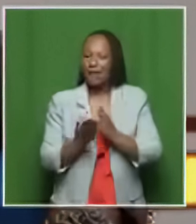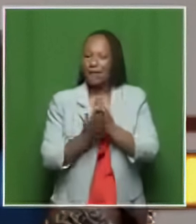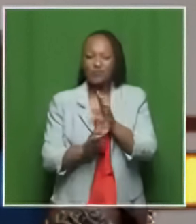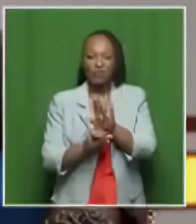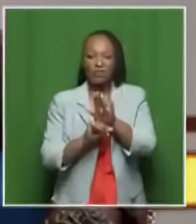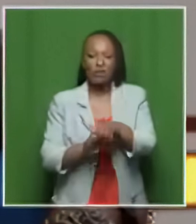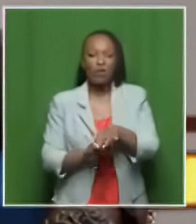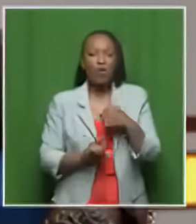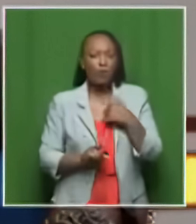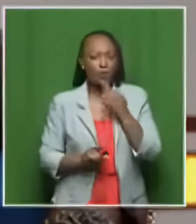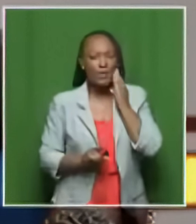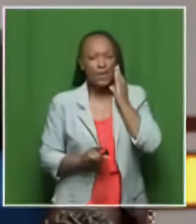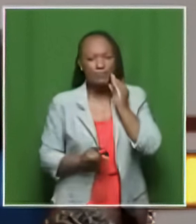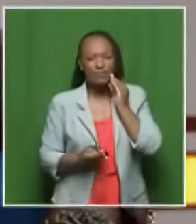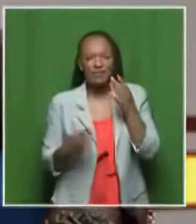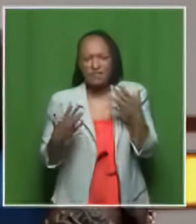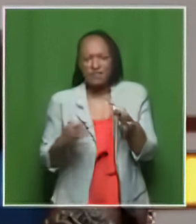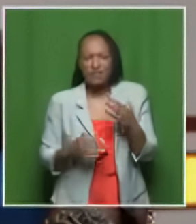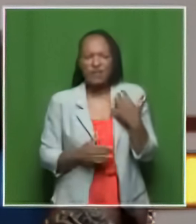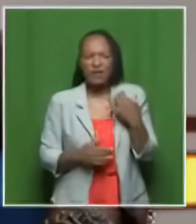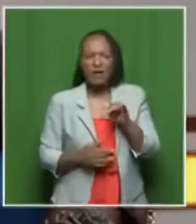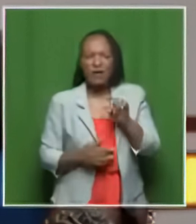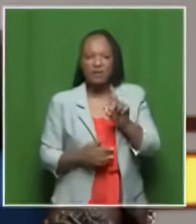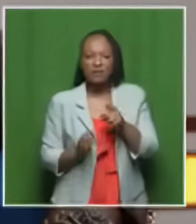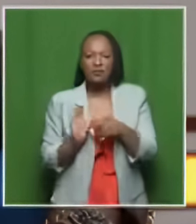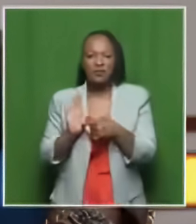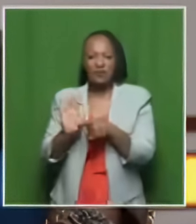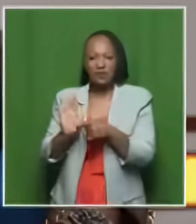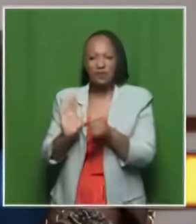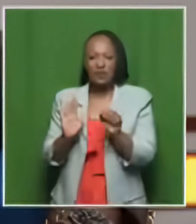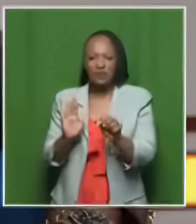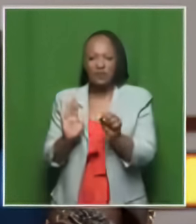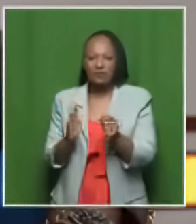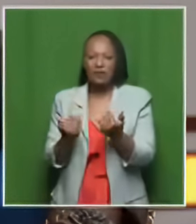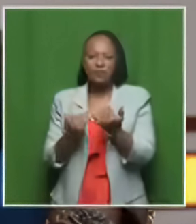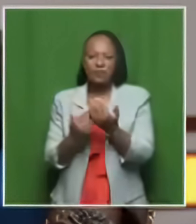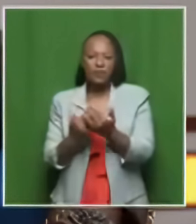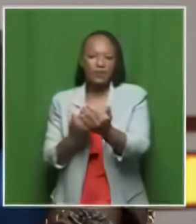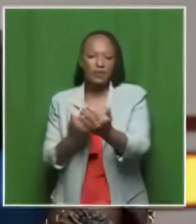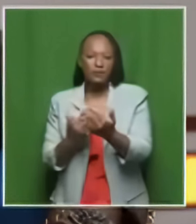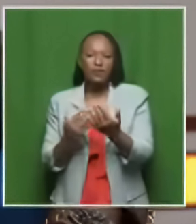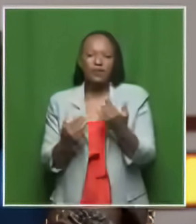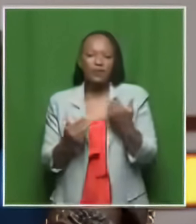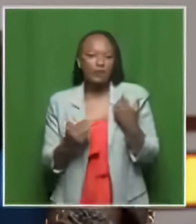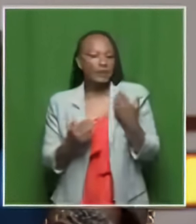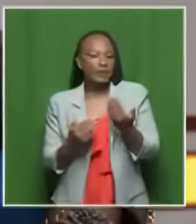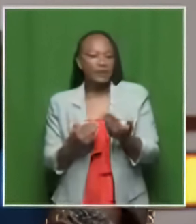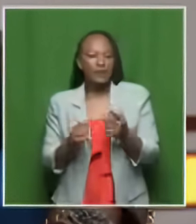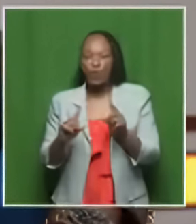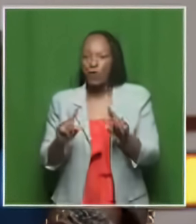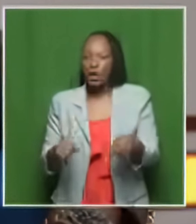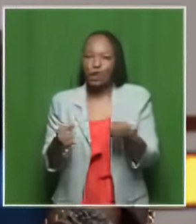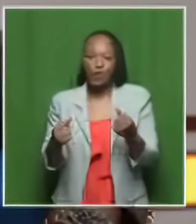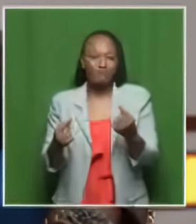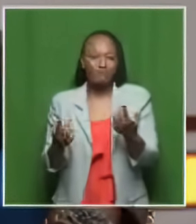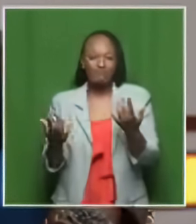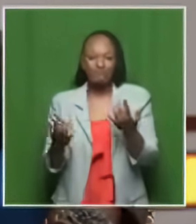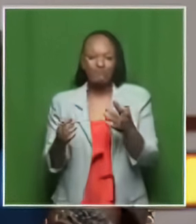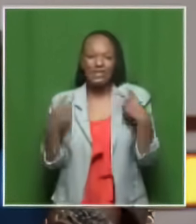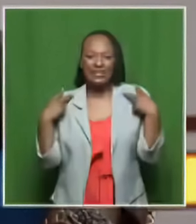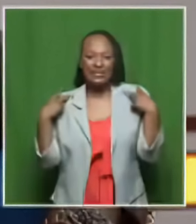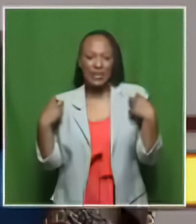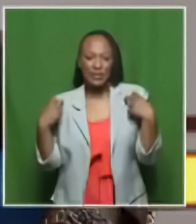that, where we had to put our IDs on our foreheads for us not to be beaten up. We cannot guarantee the